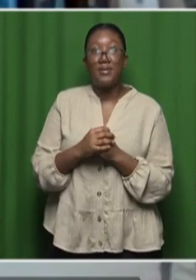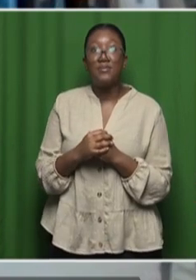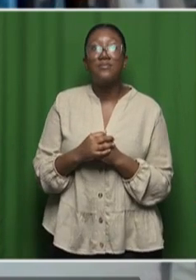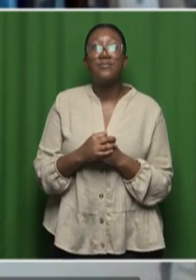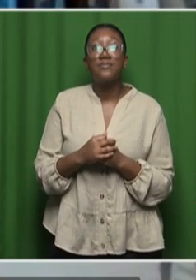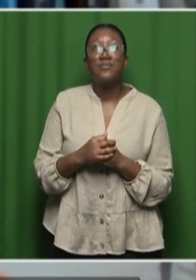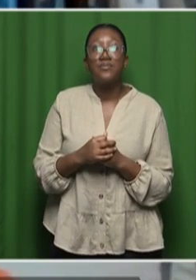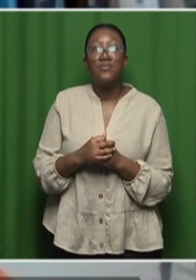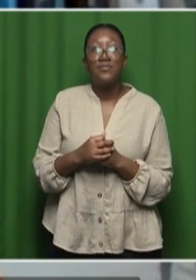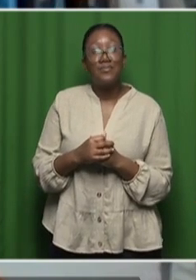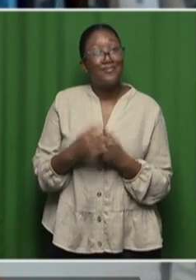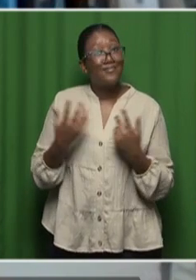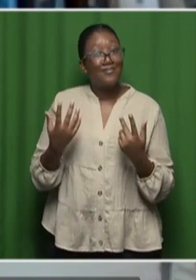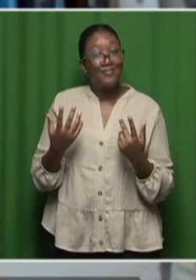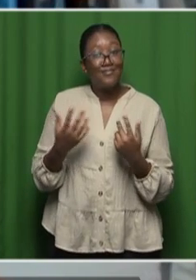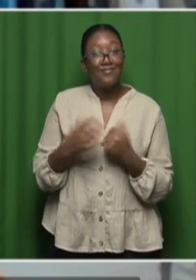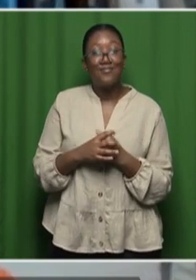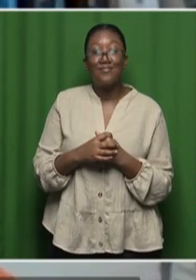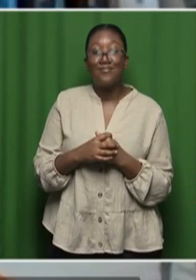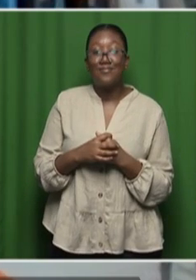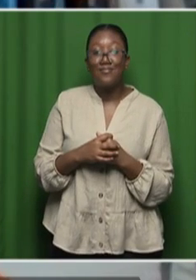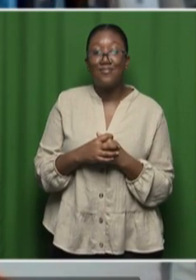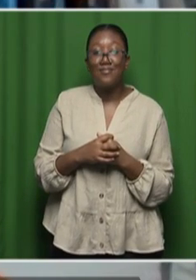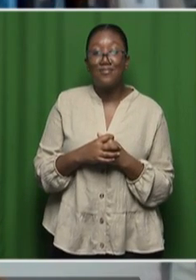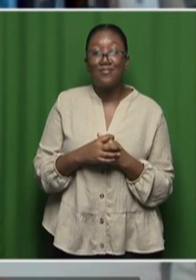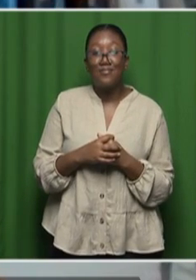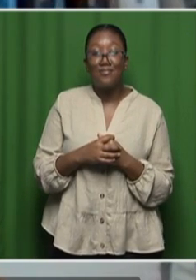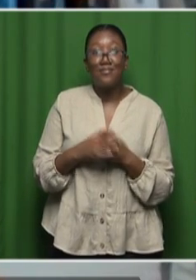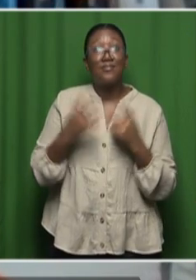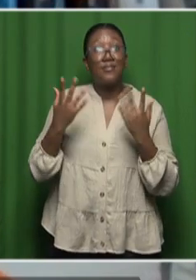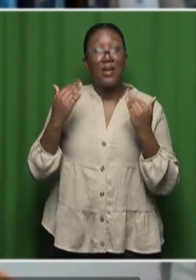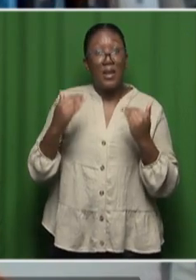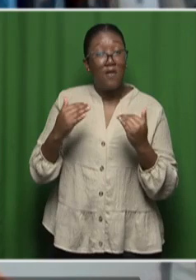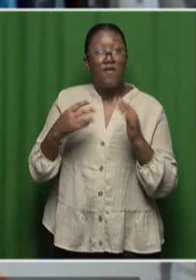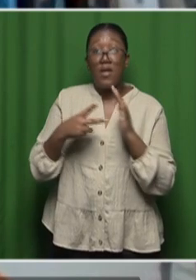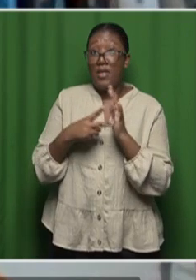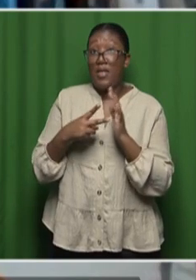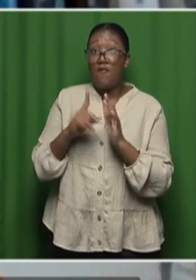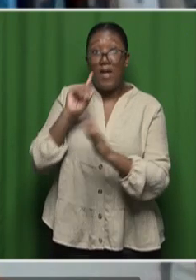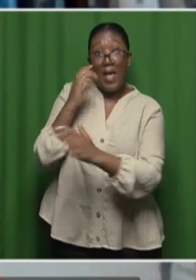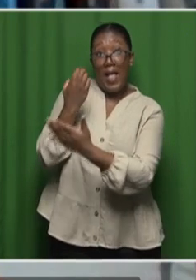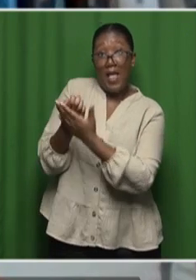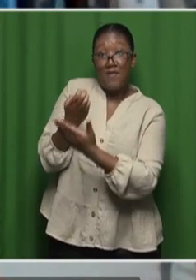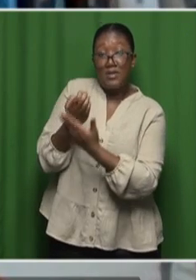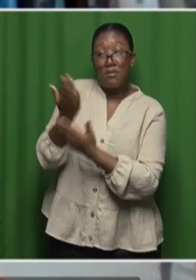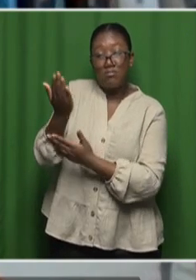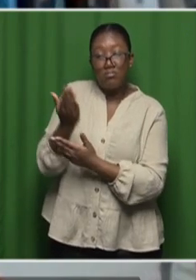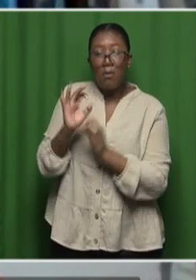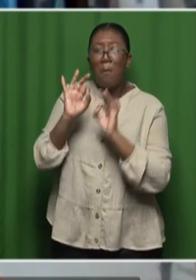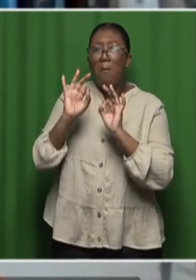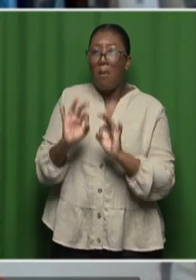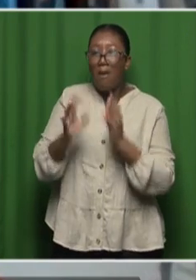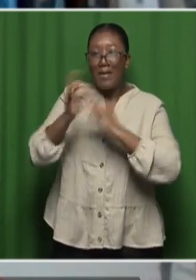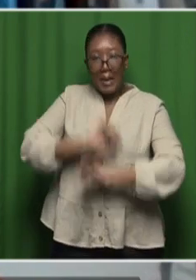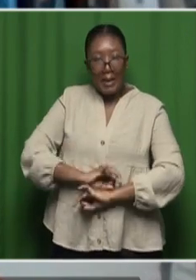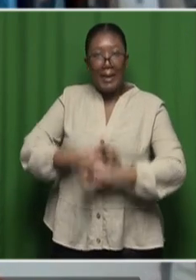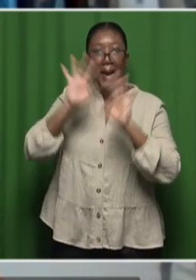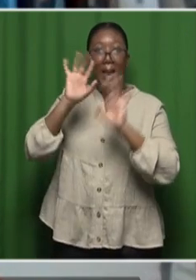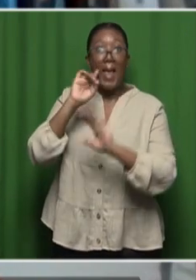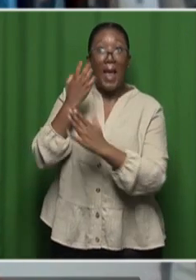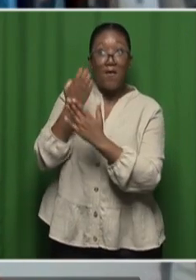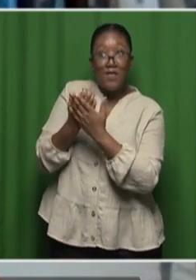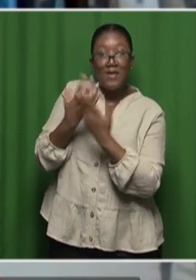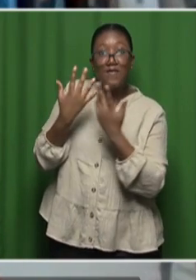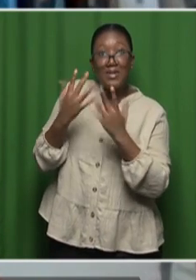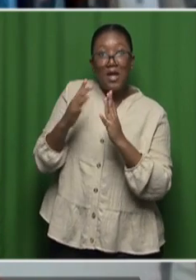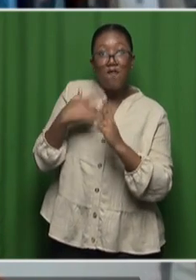it. All right. They also, if they can evidence a clear right that they have established through use